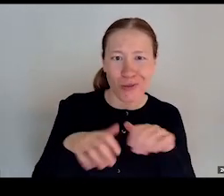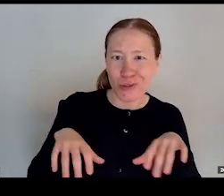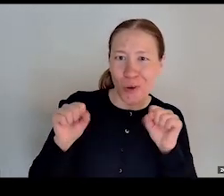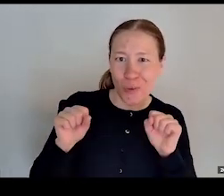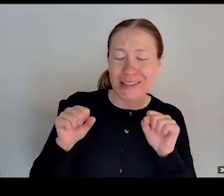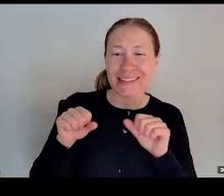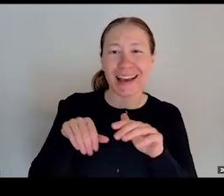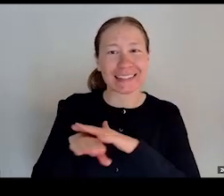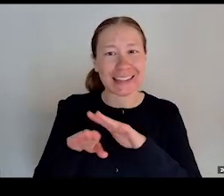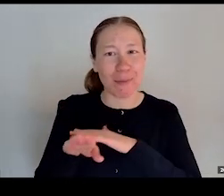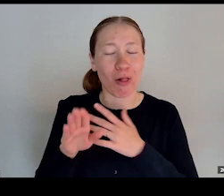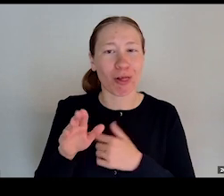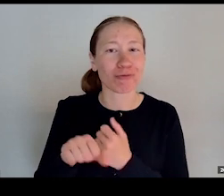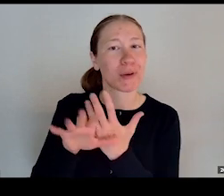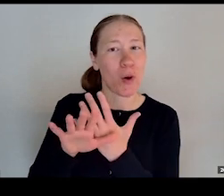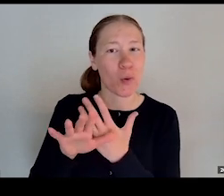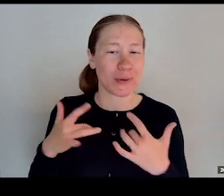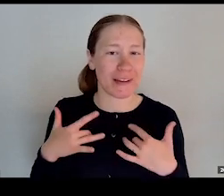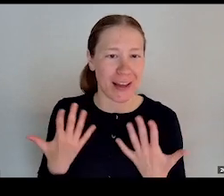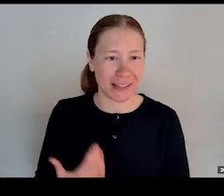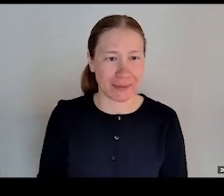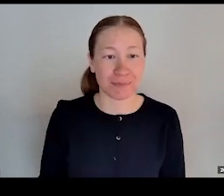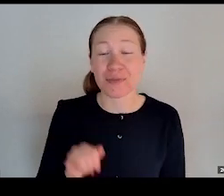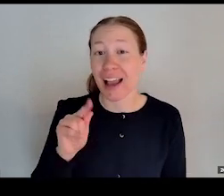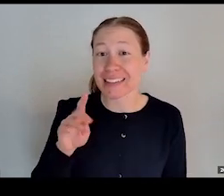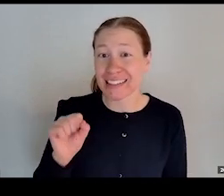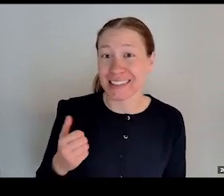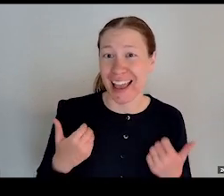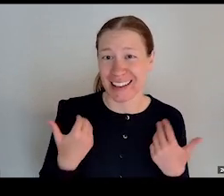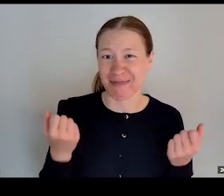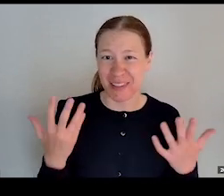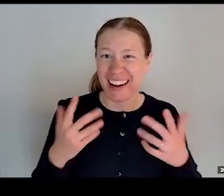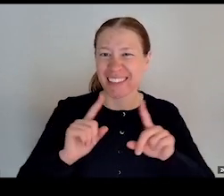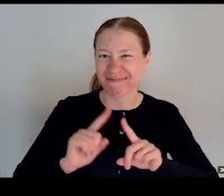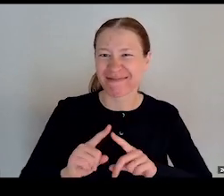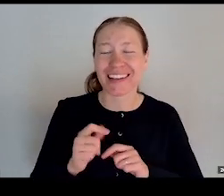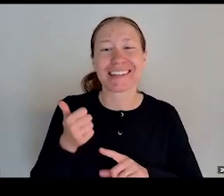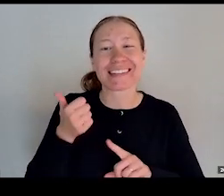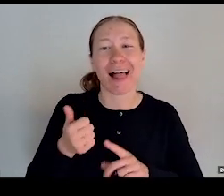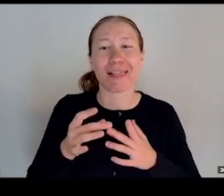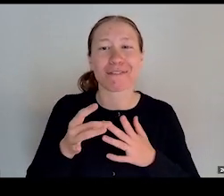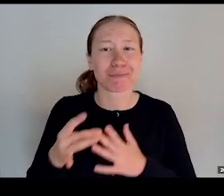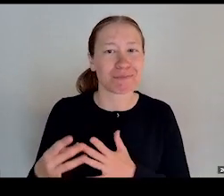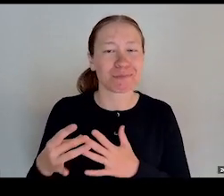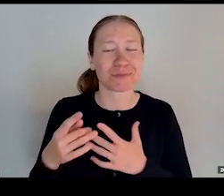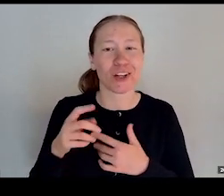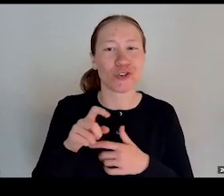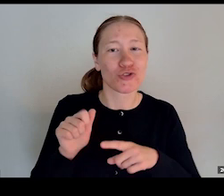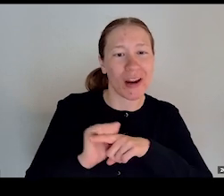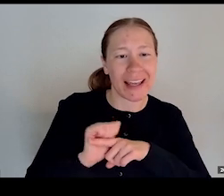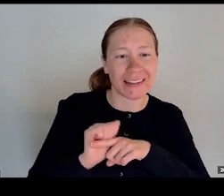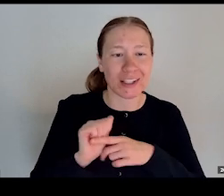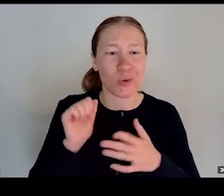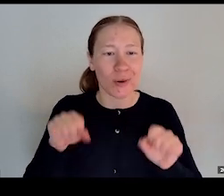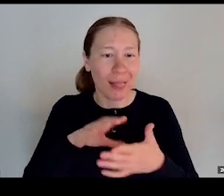events. ITS also offers various self-paced trainings that will help viewers learn about many accessibility topics that may